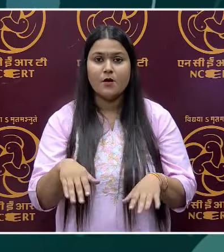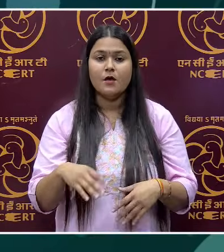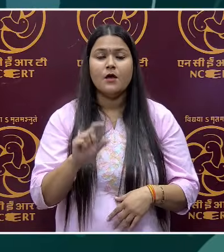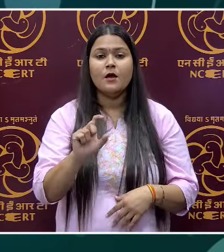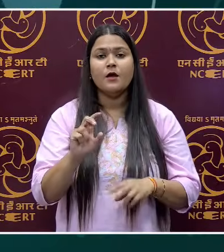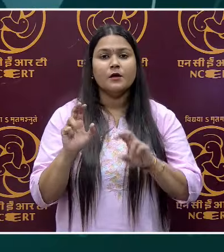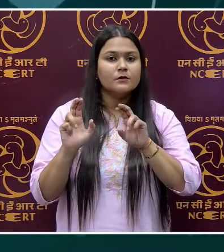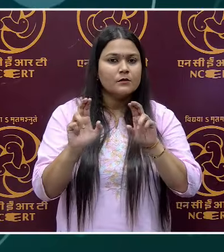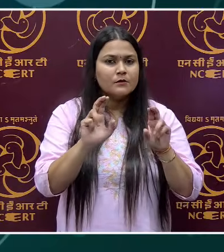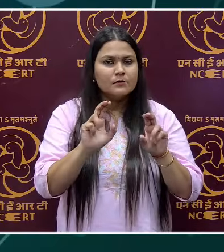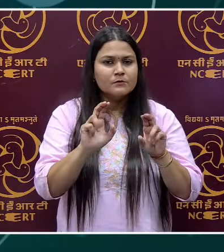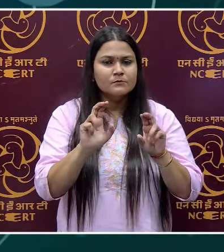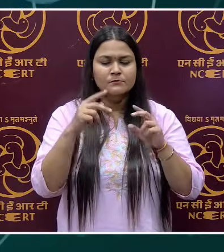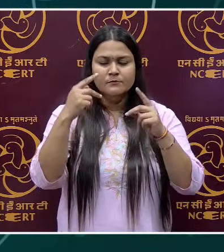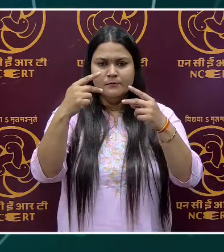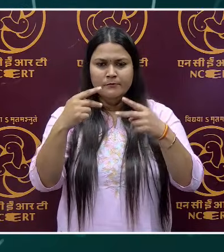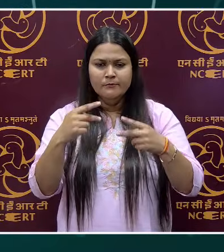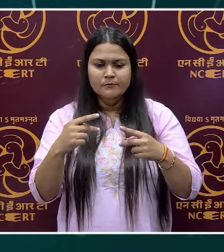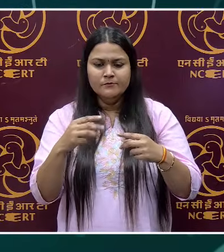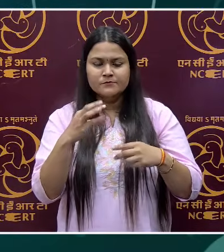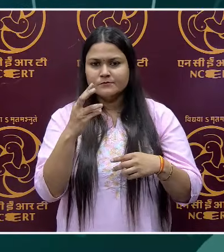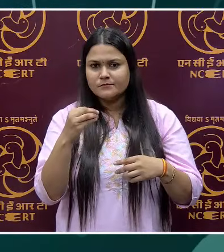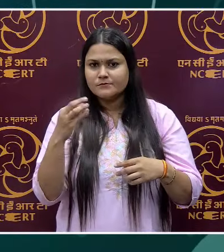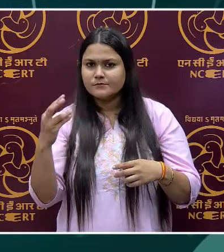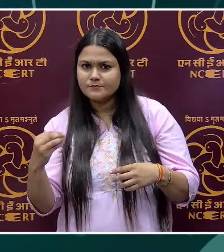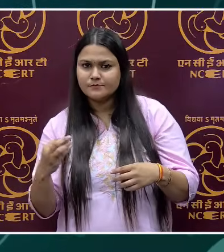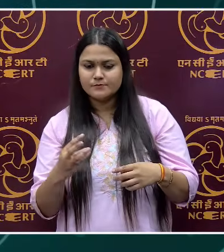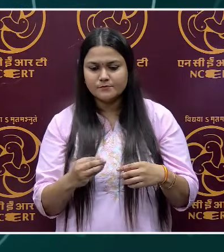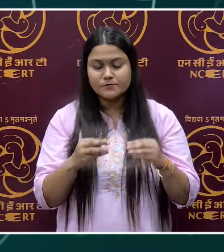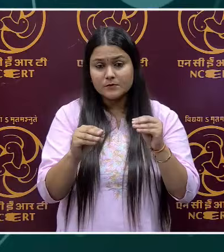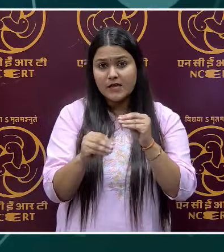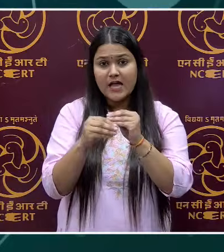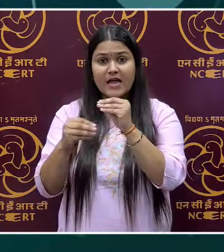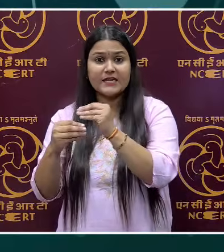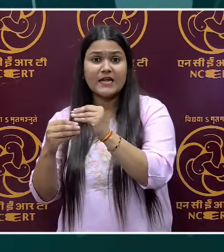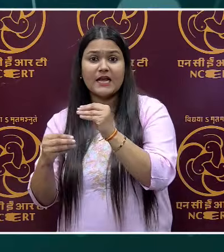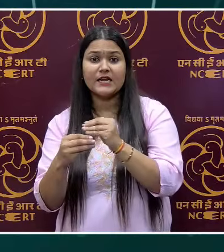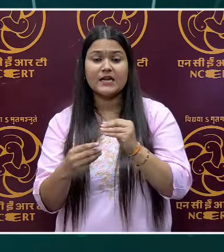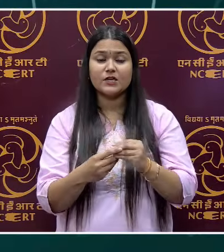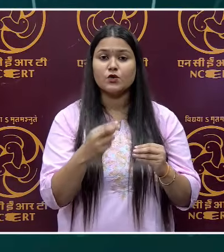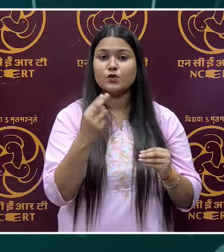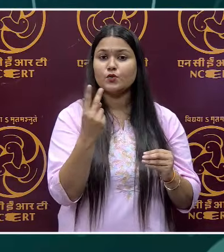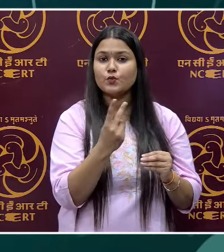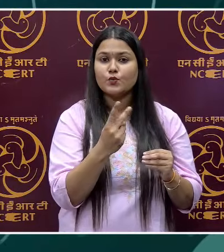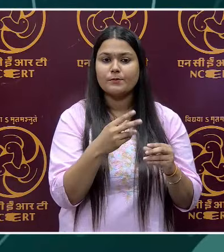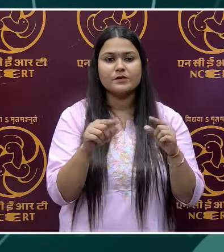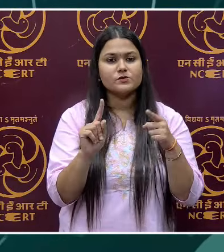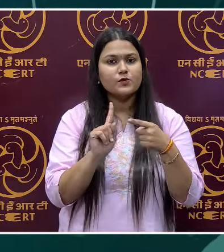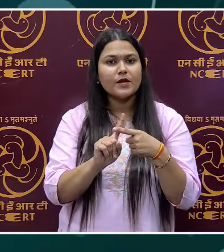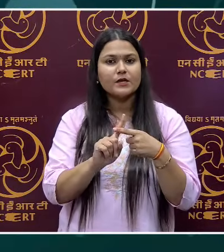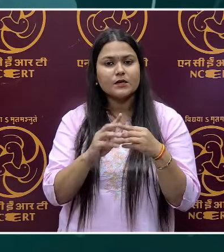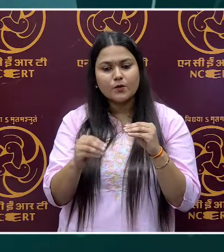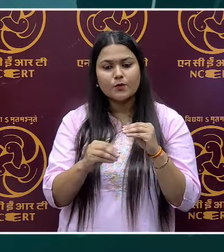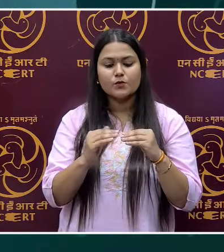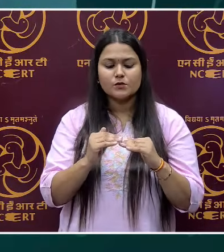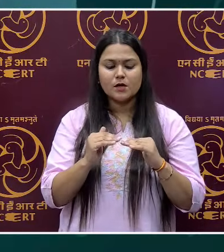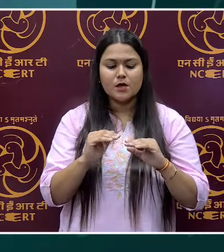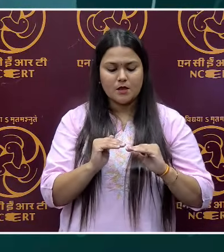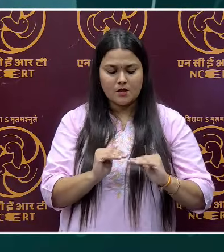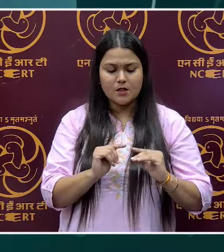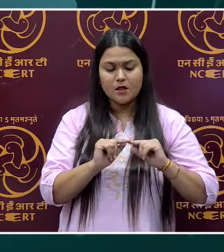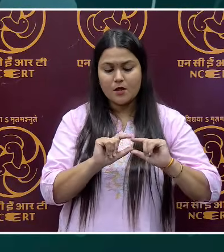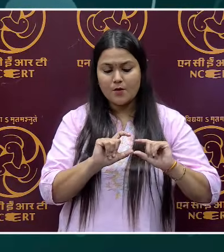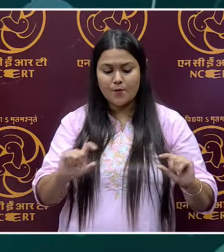observe every number we get by adding the 2 numbers just above it. Like this